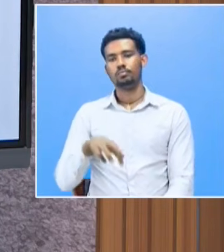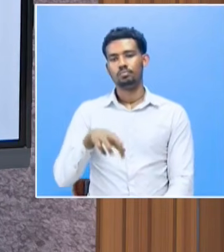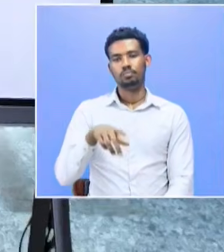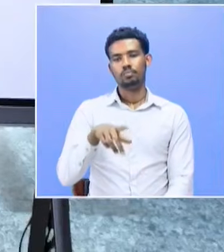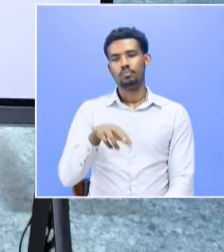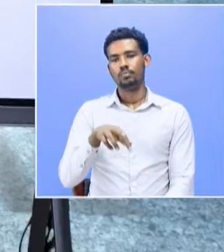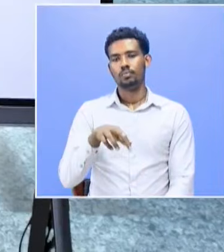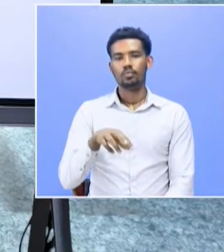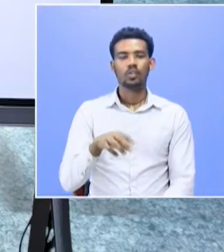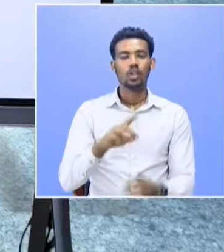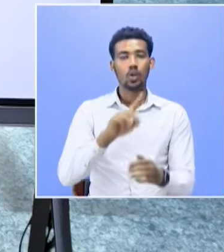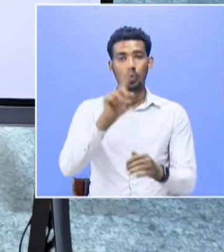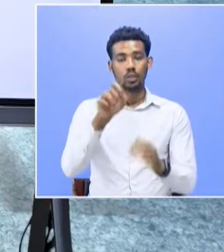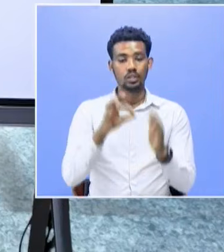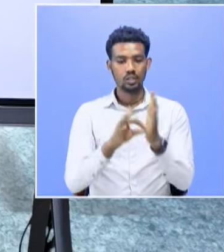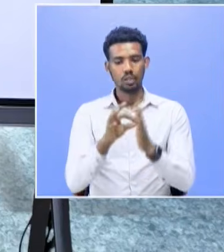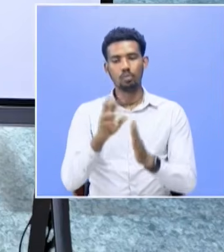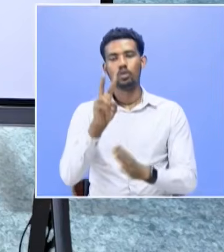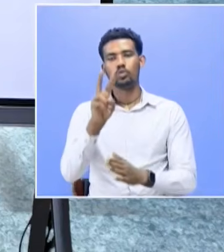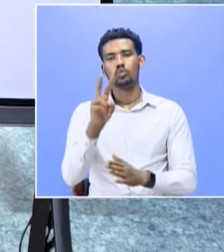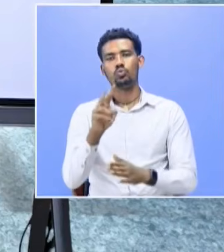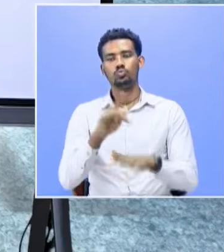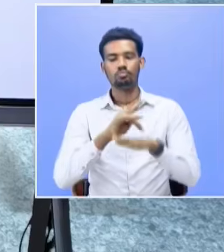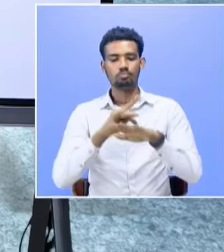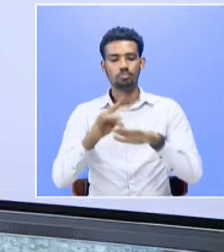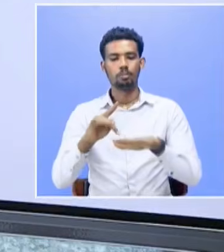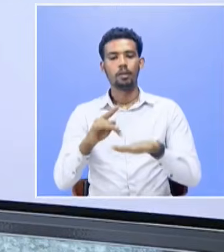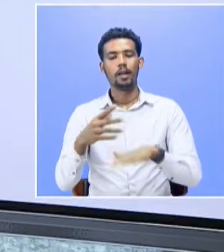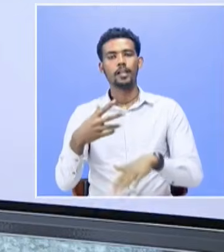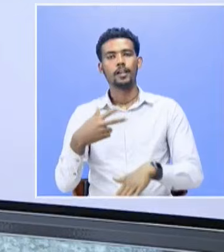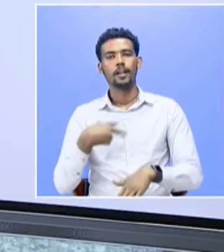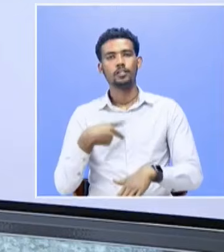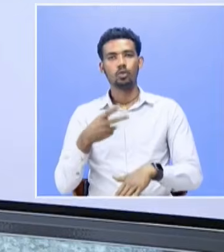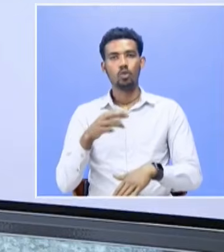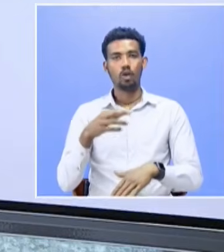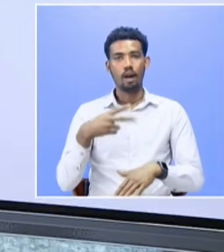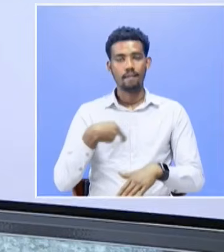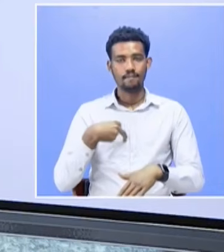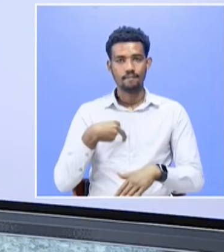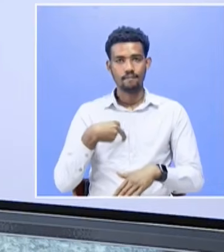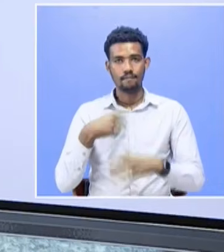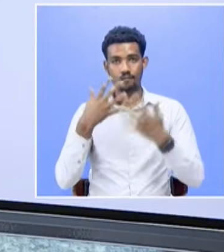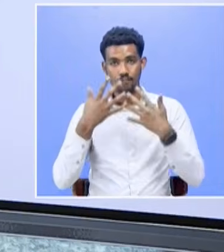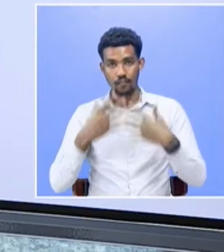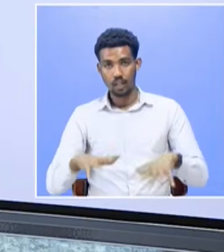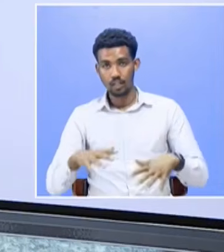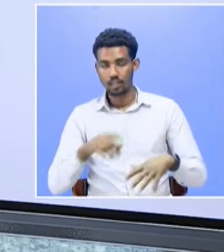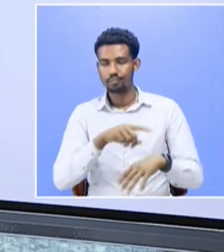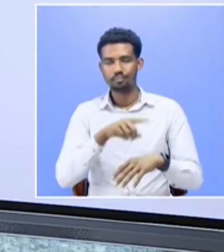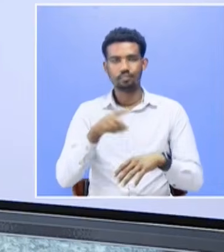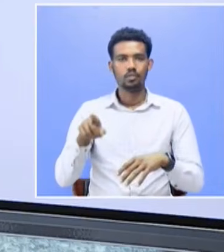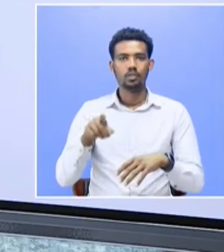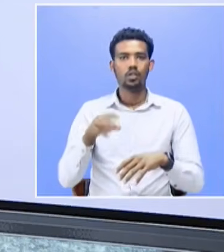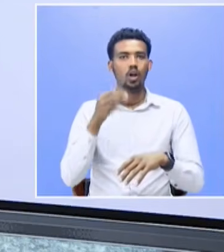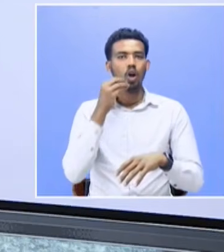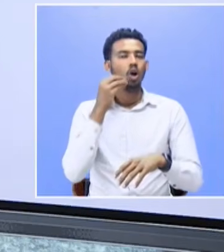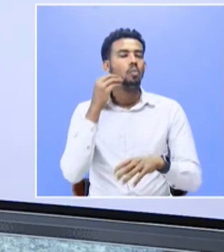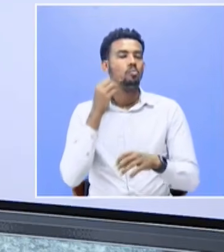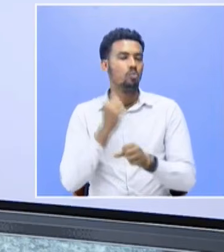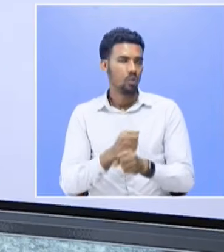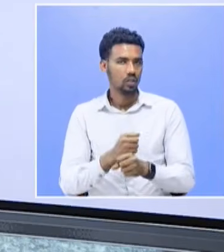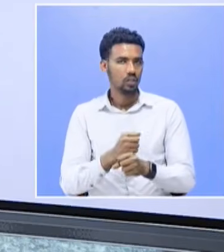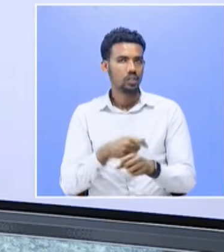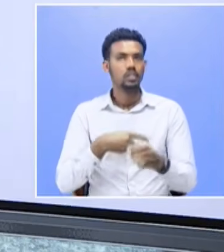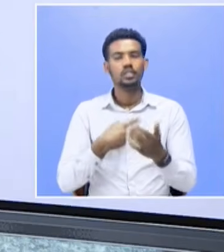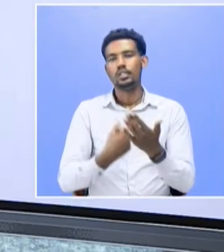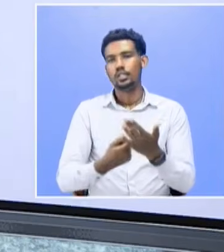walking. Question number 3. They blank has or have finished their homework.